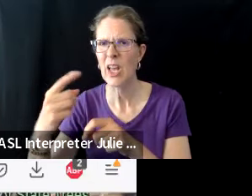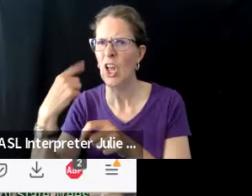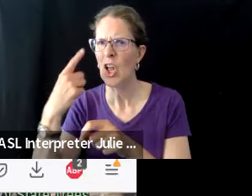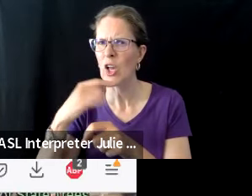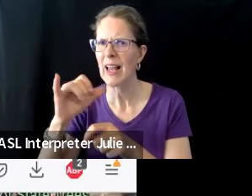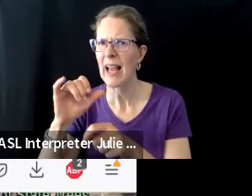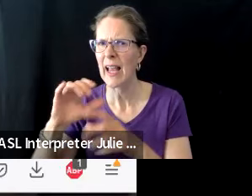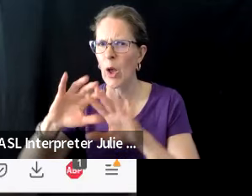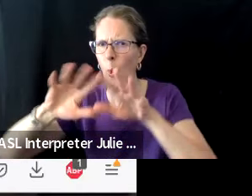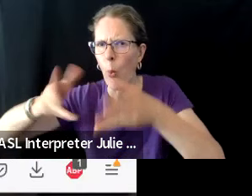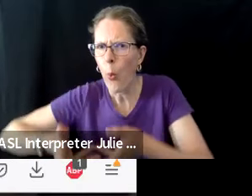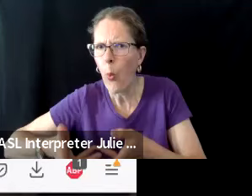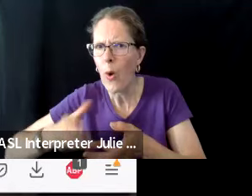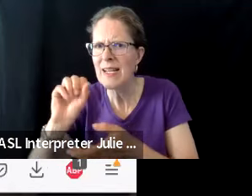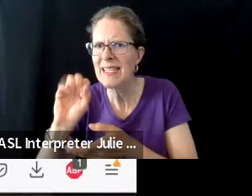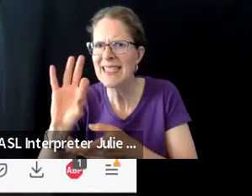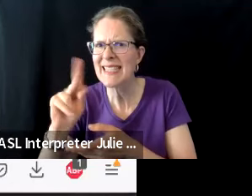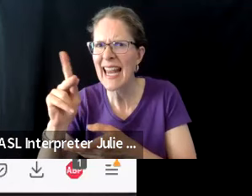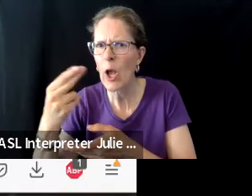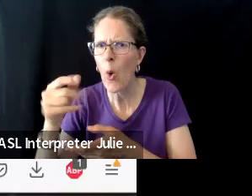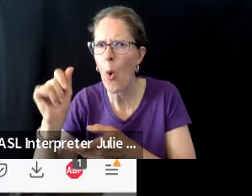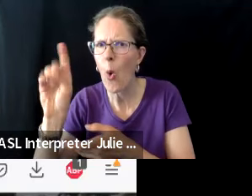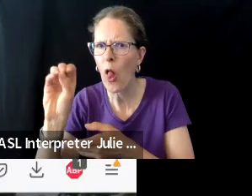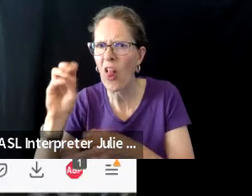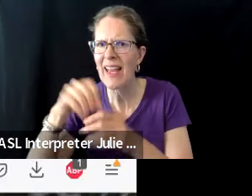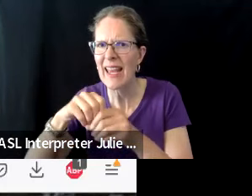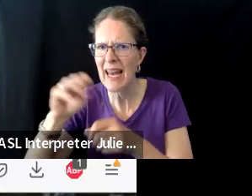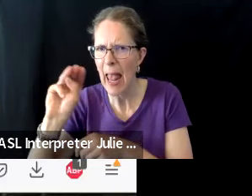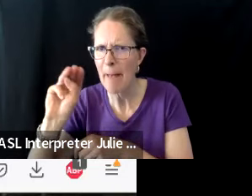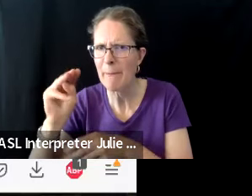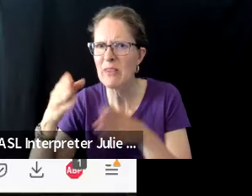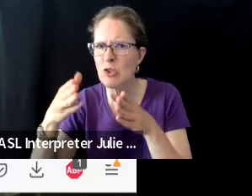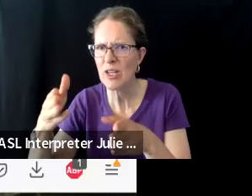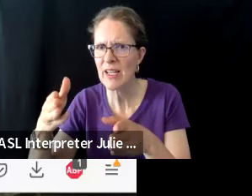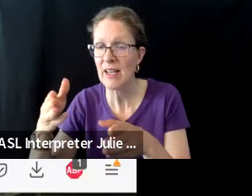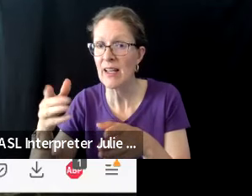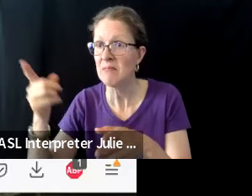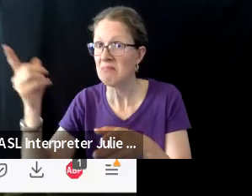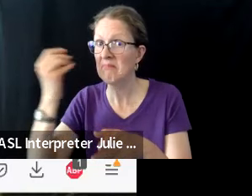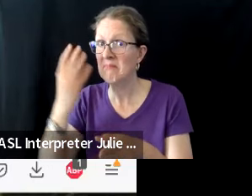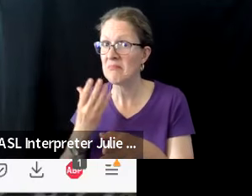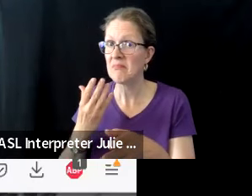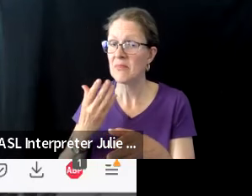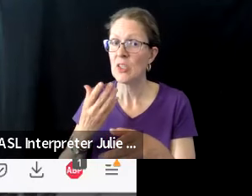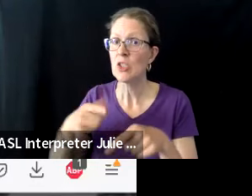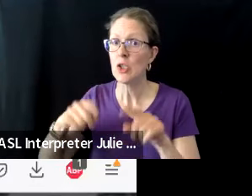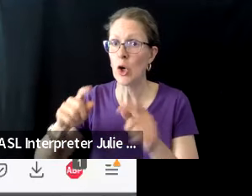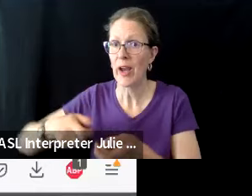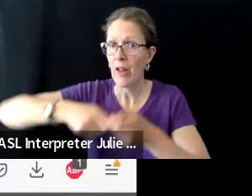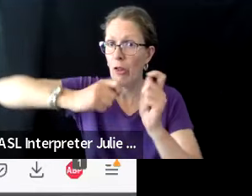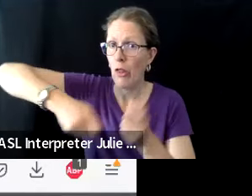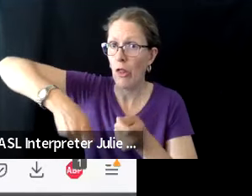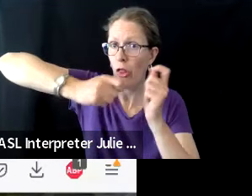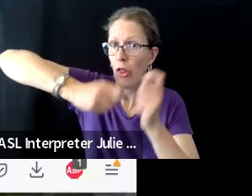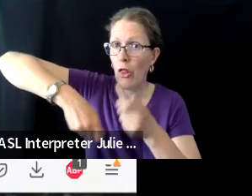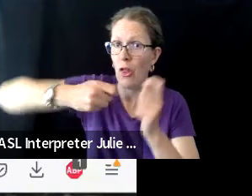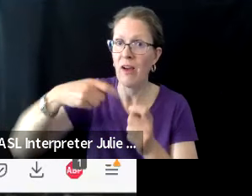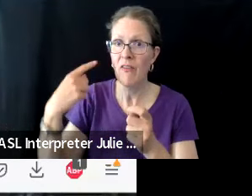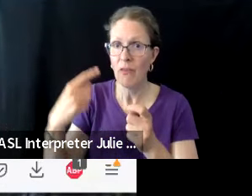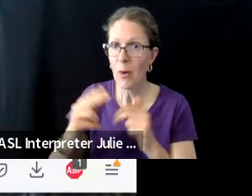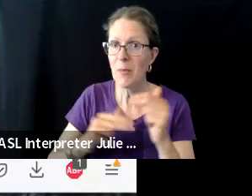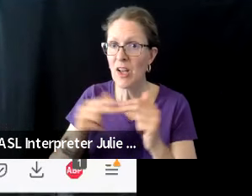M Street. And I was told that had occurred as they were doing excavations on their building. The